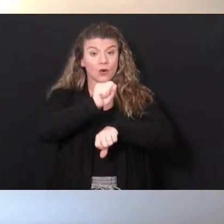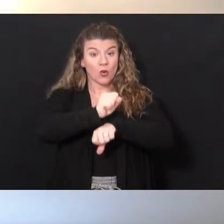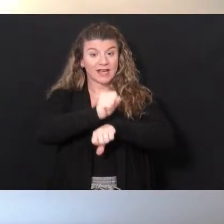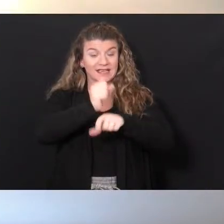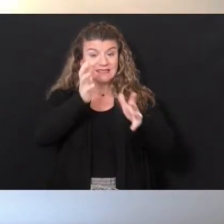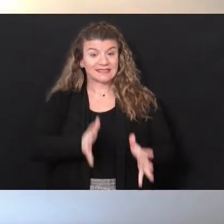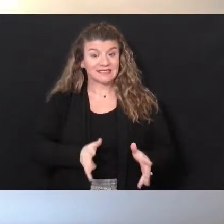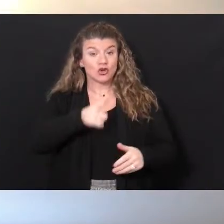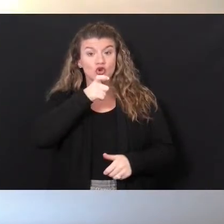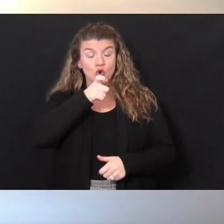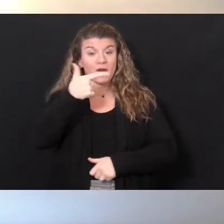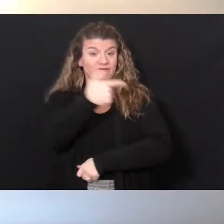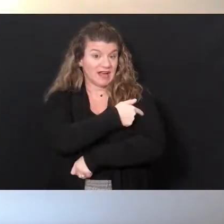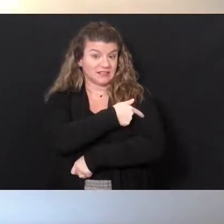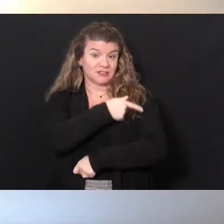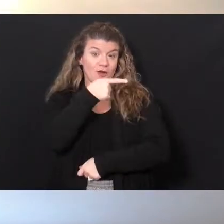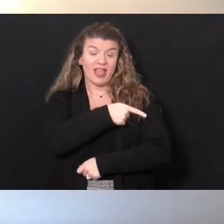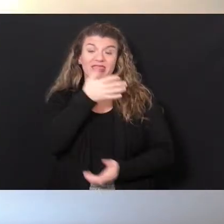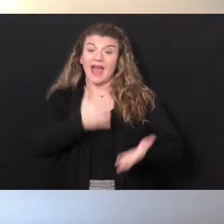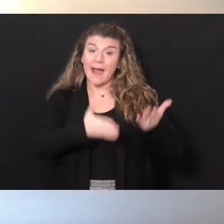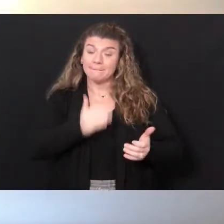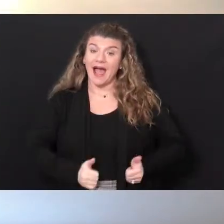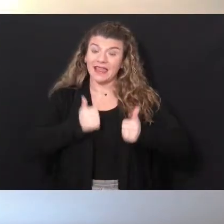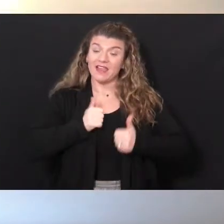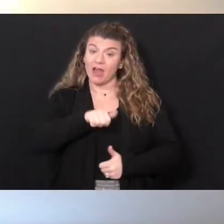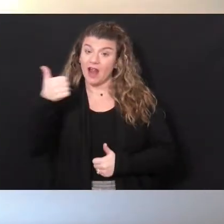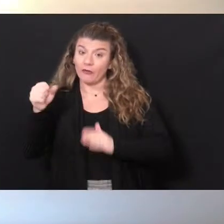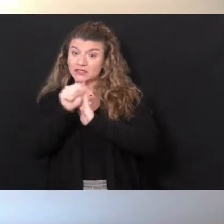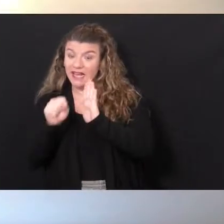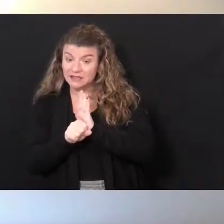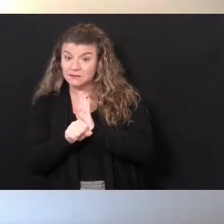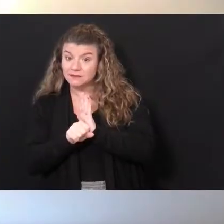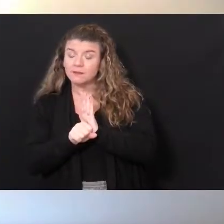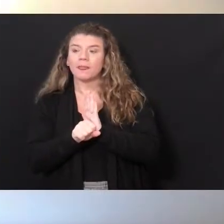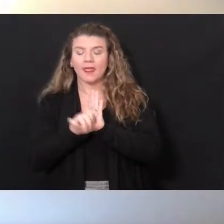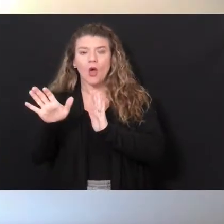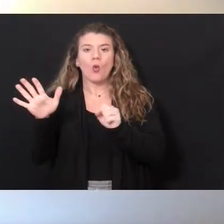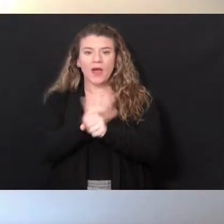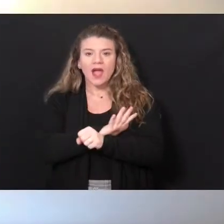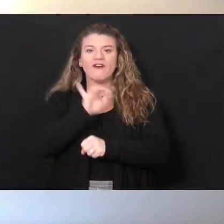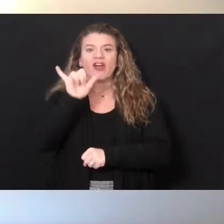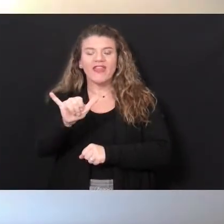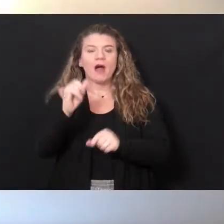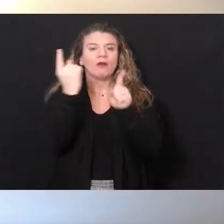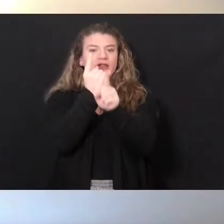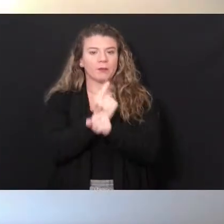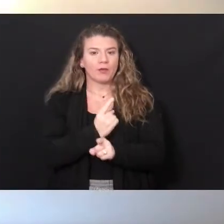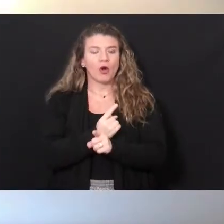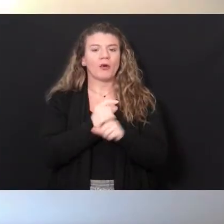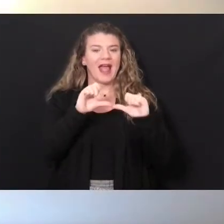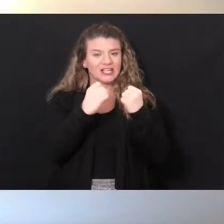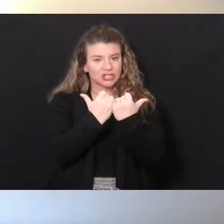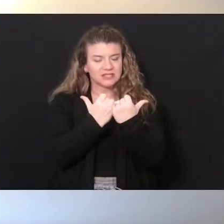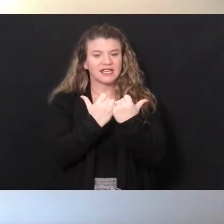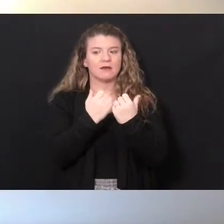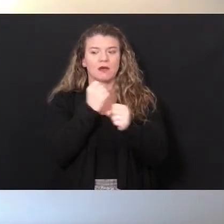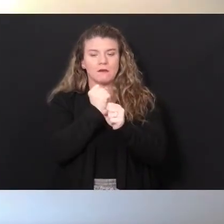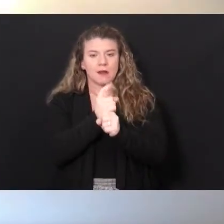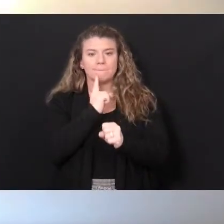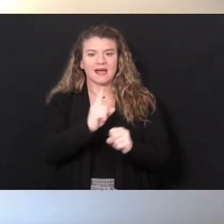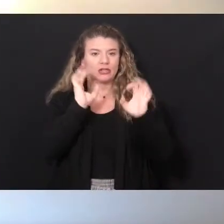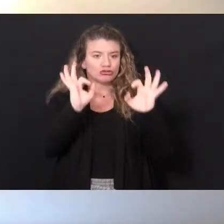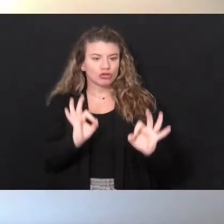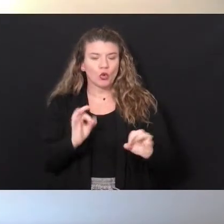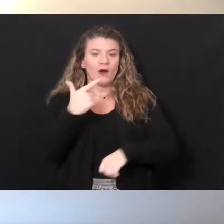employees who we vaccinate who may live in another state. So we cover that with the appropriate agency and make sure that we're